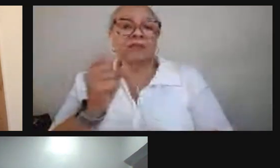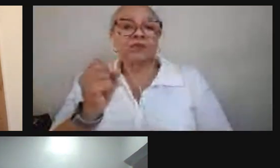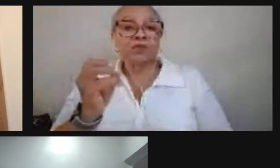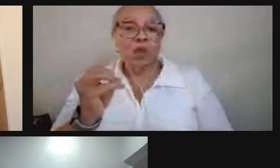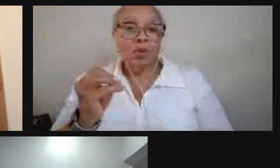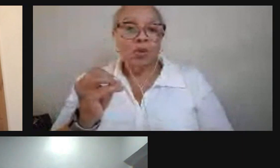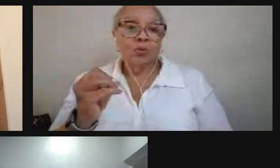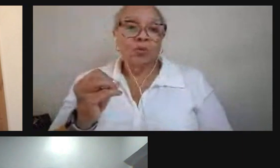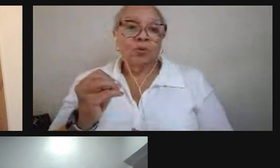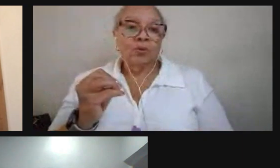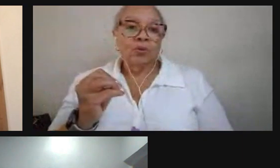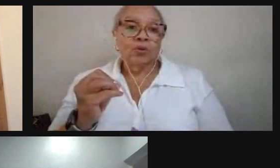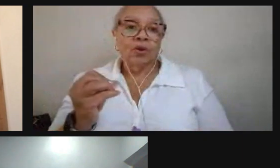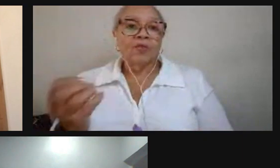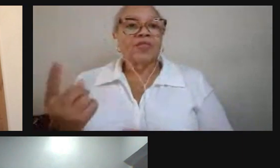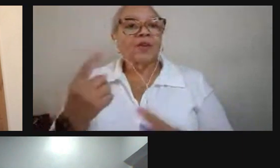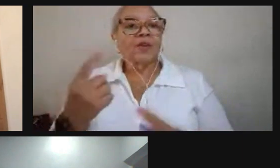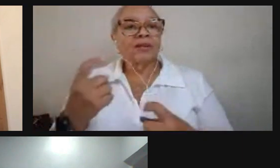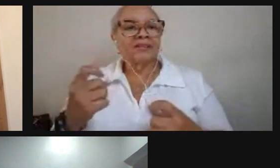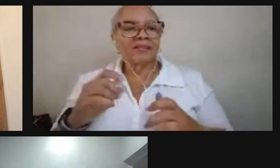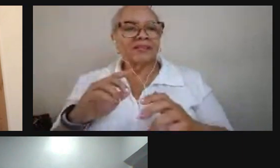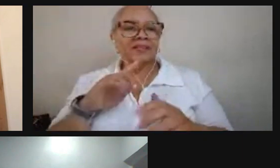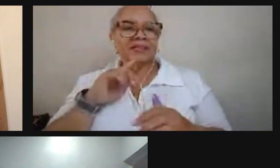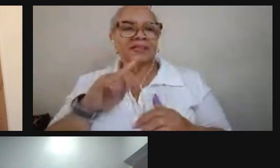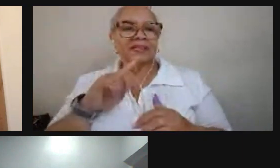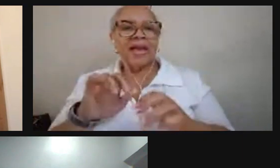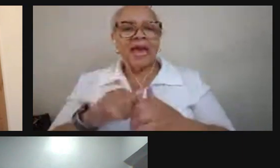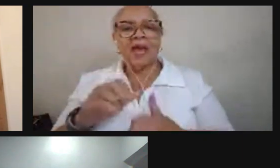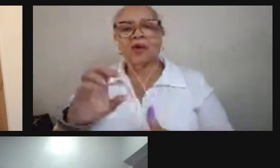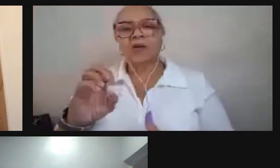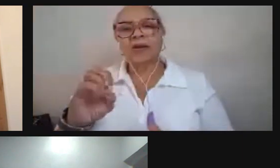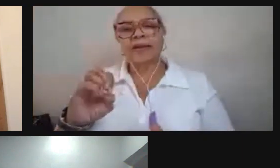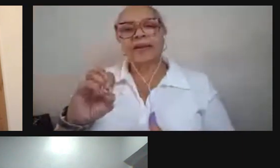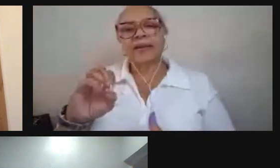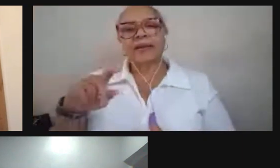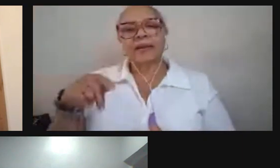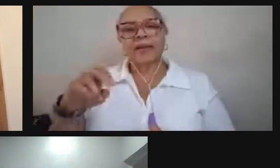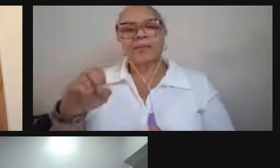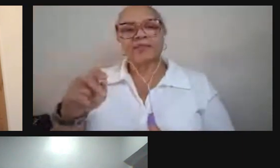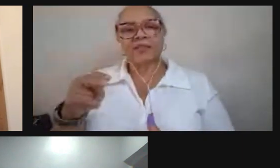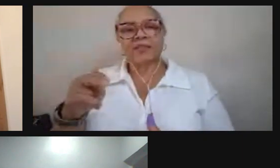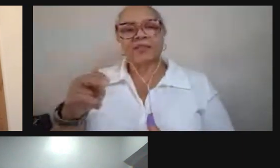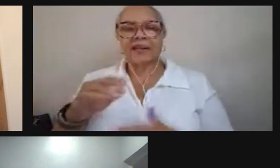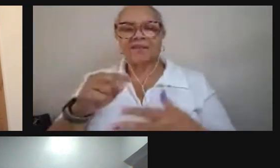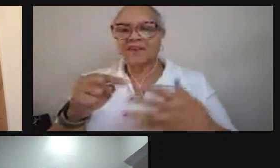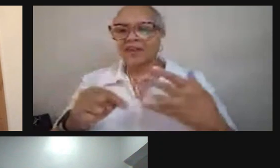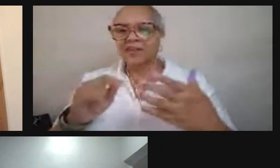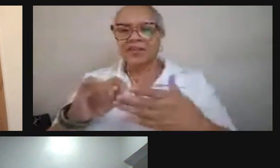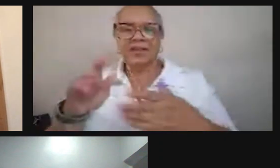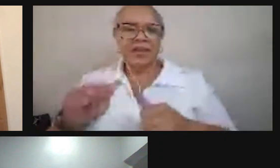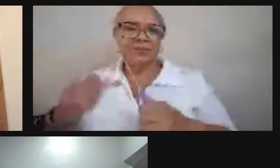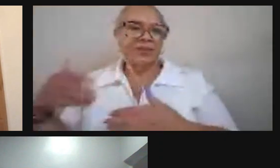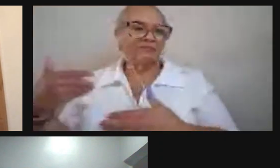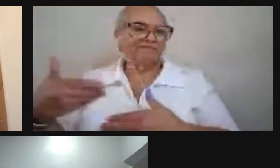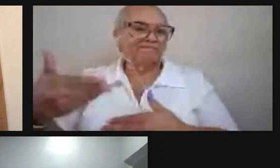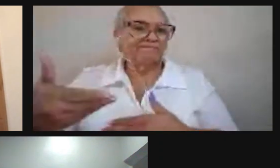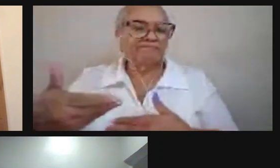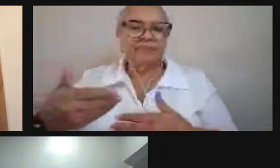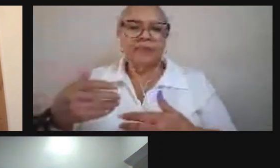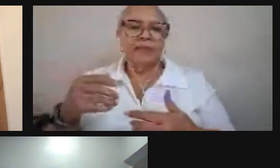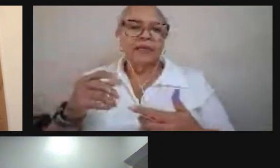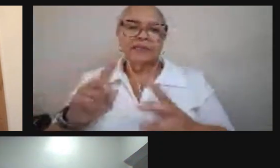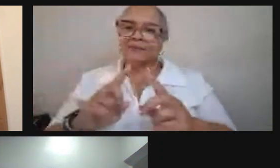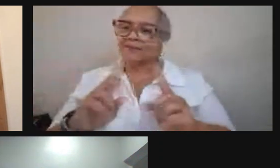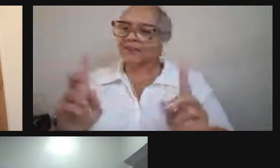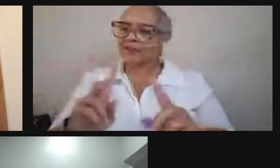the question about how epigenetic factors can be heritable is a sort of different question, which